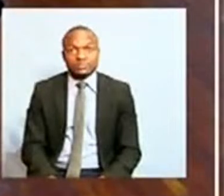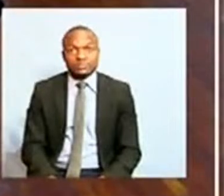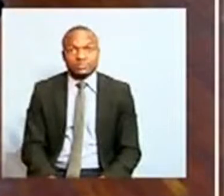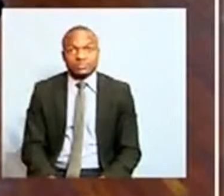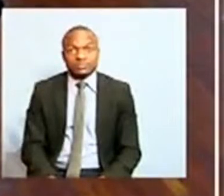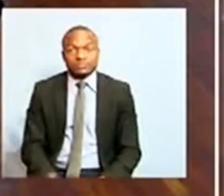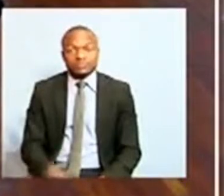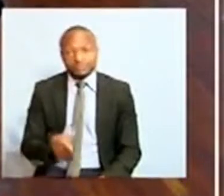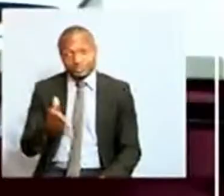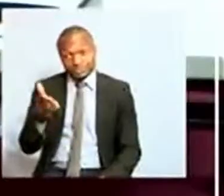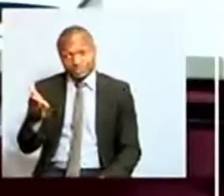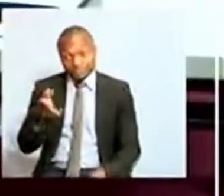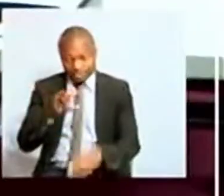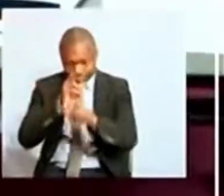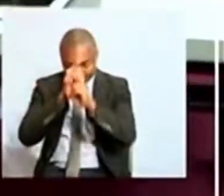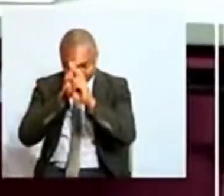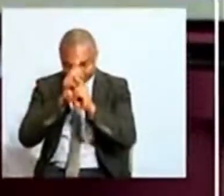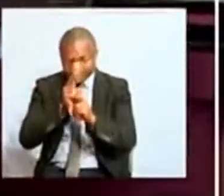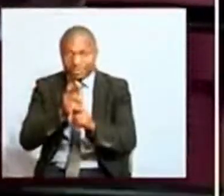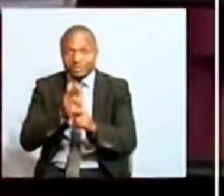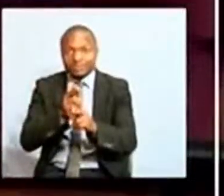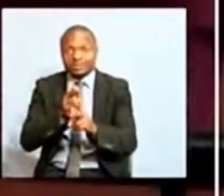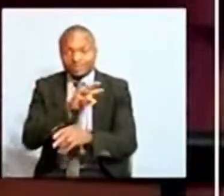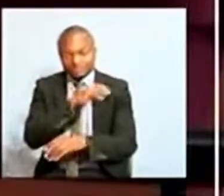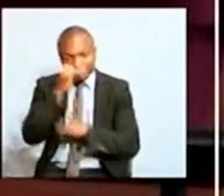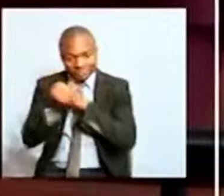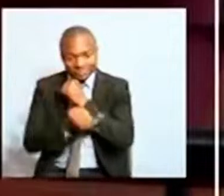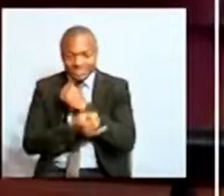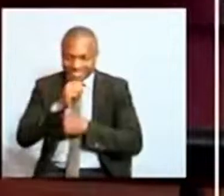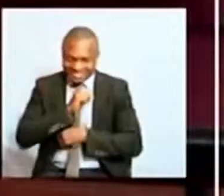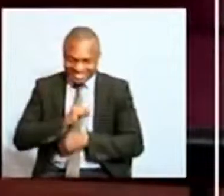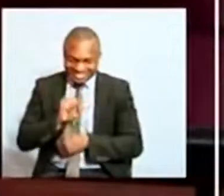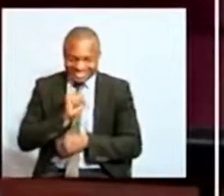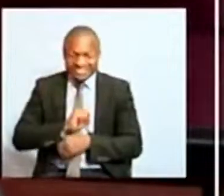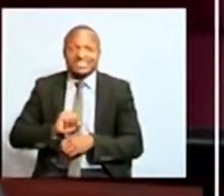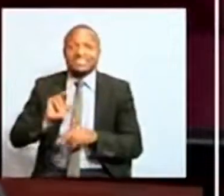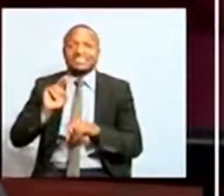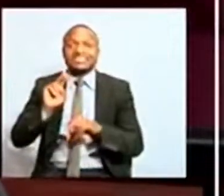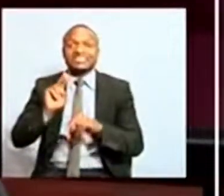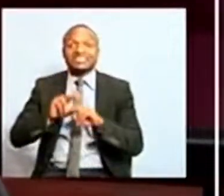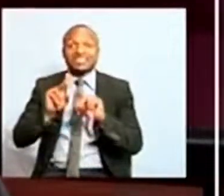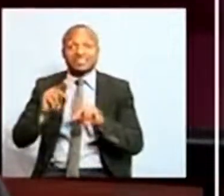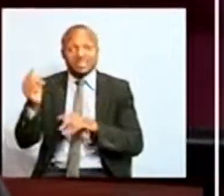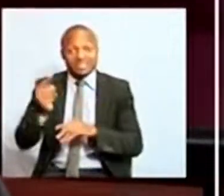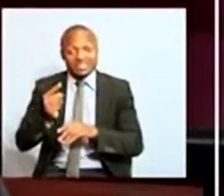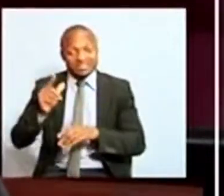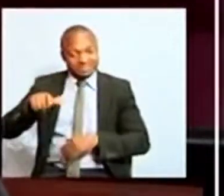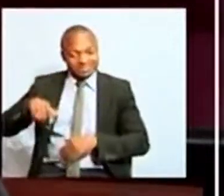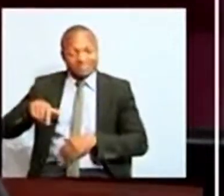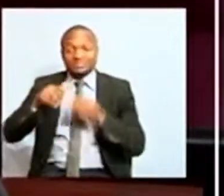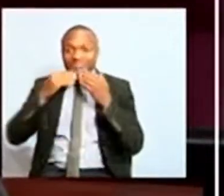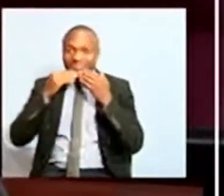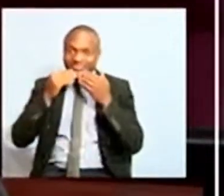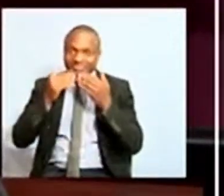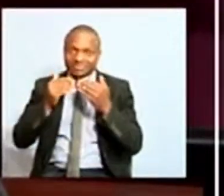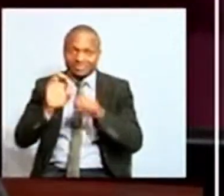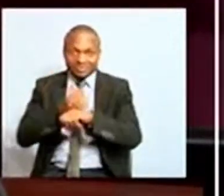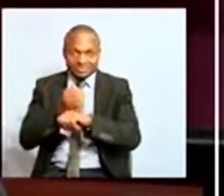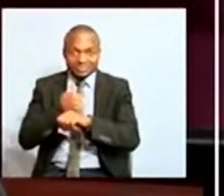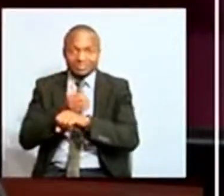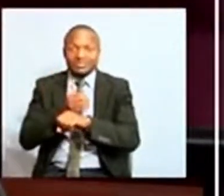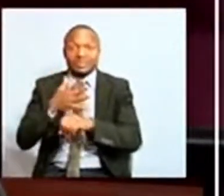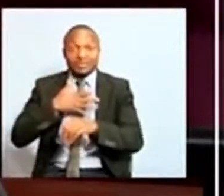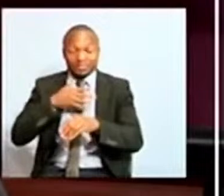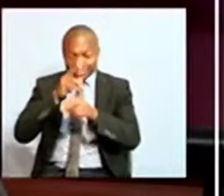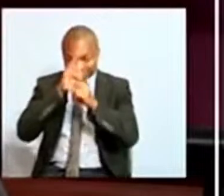Yes, Honorable. Introductions. Apologies, Chair, for coming in late. Thank you for the opportunity. Good morning to our witnesses. My name is Honorable George